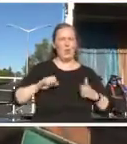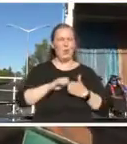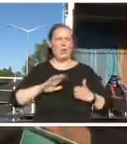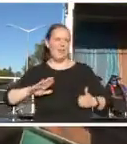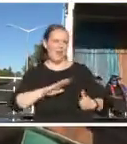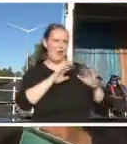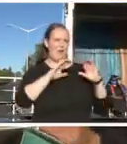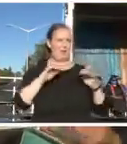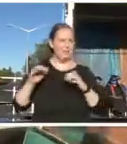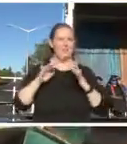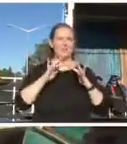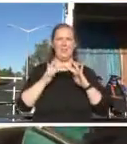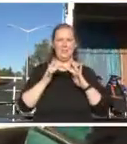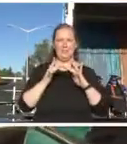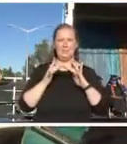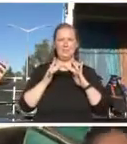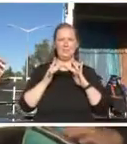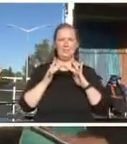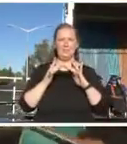classes online.